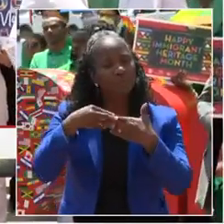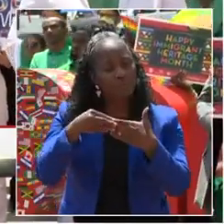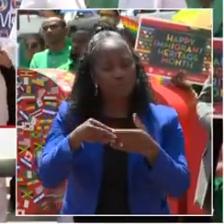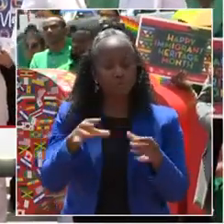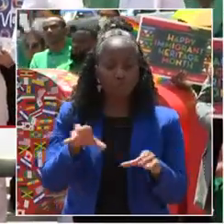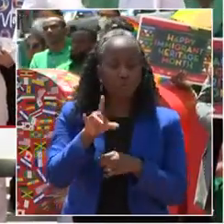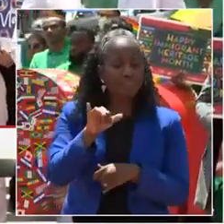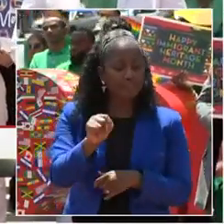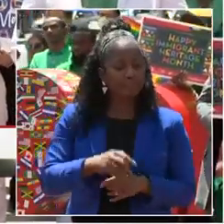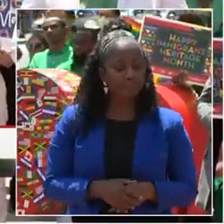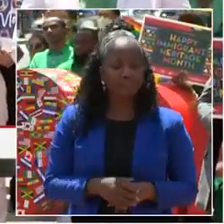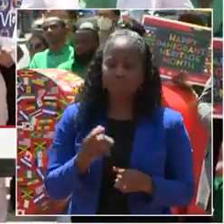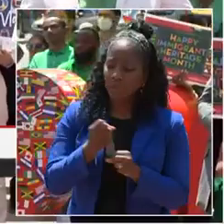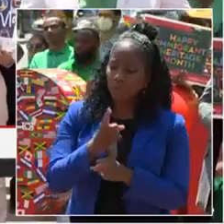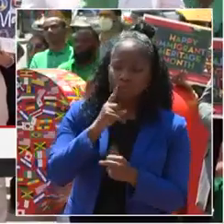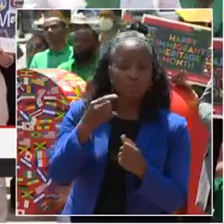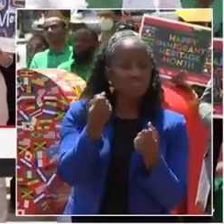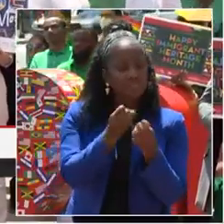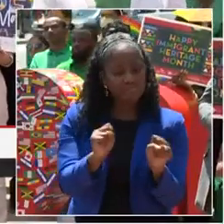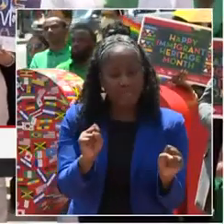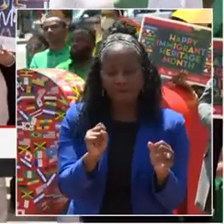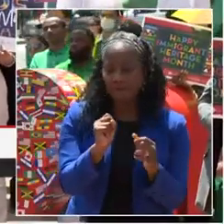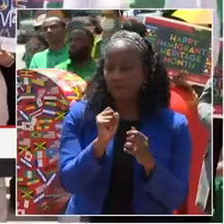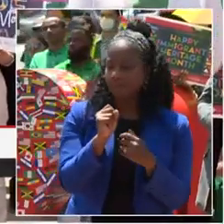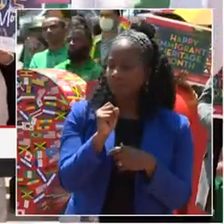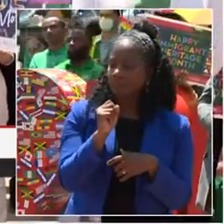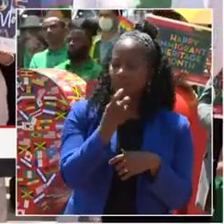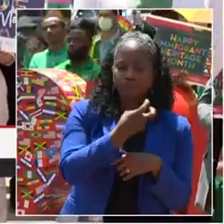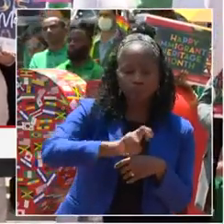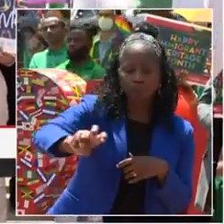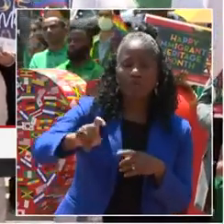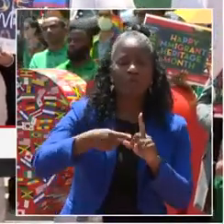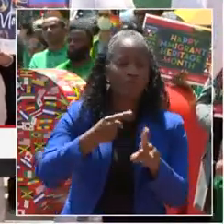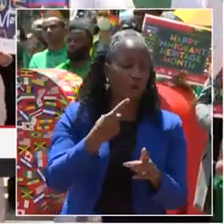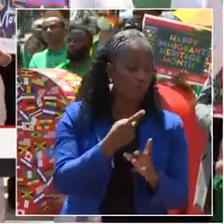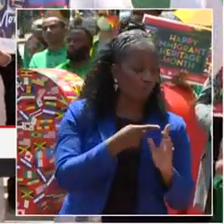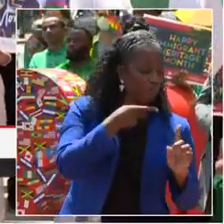do to ensure safe transition from point A to point B if it comes to that.